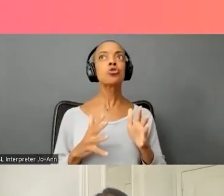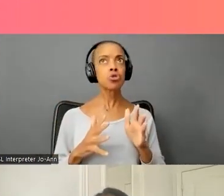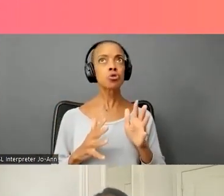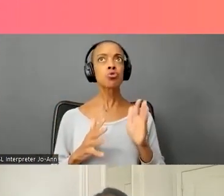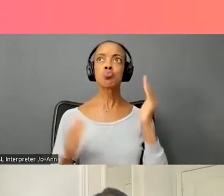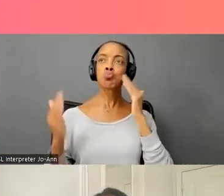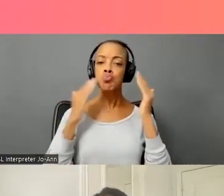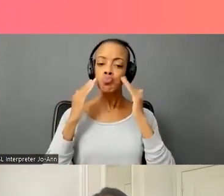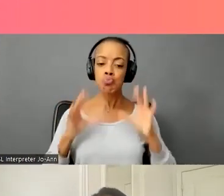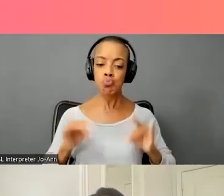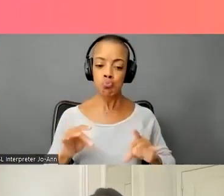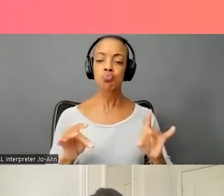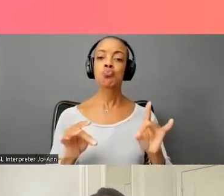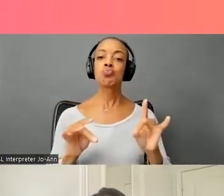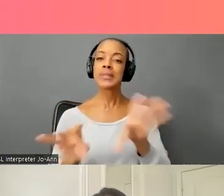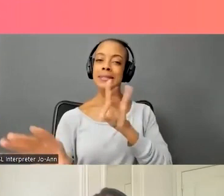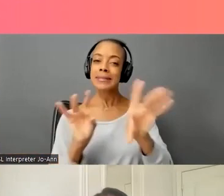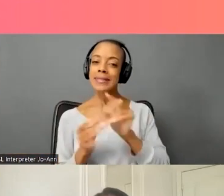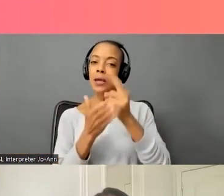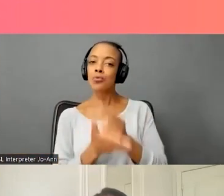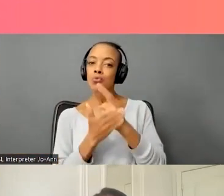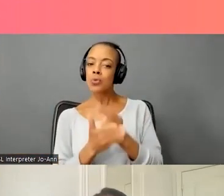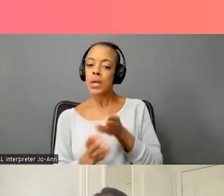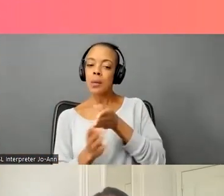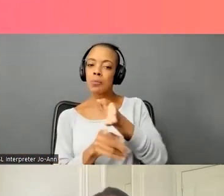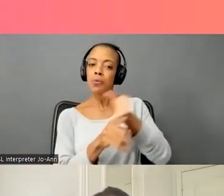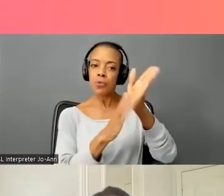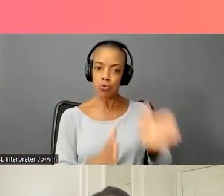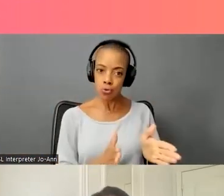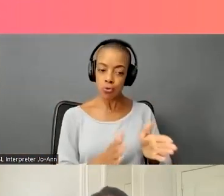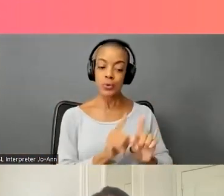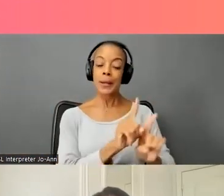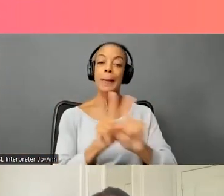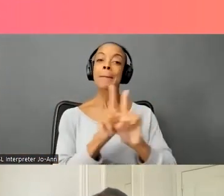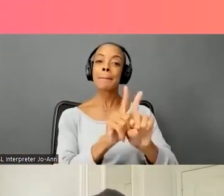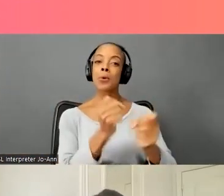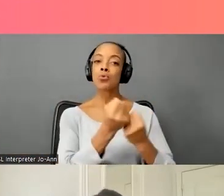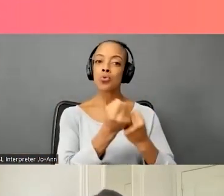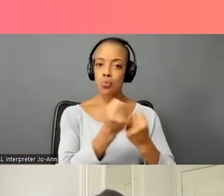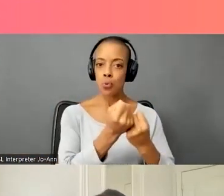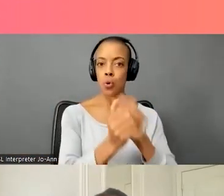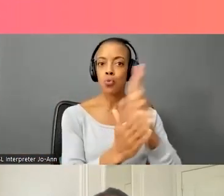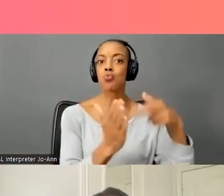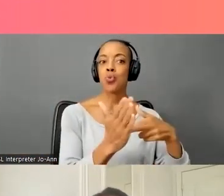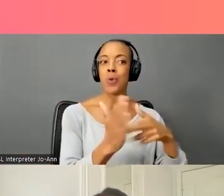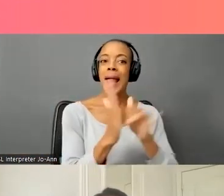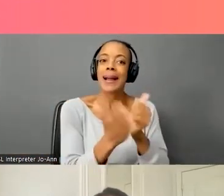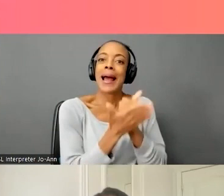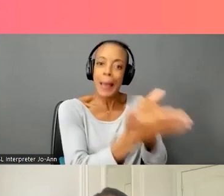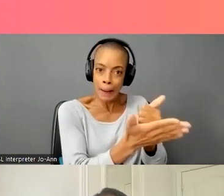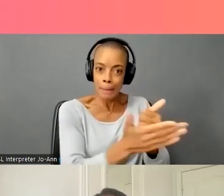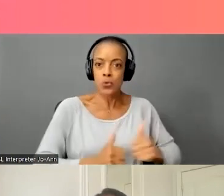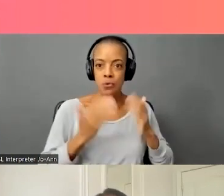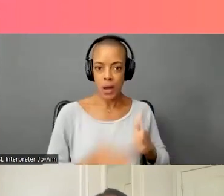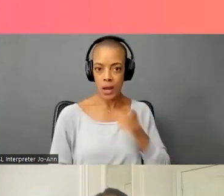knowledge regarding select rehab professionals and peer support providers' roles in aiding survivors of IPV,